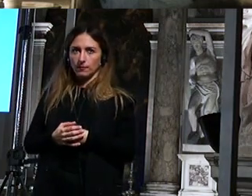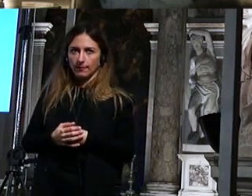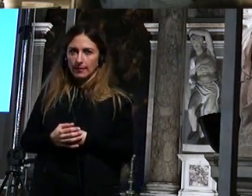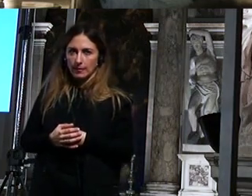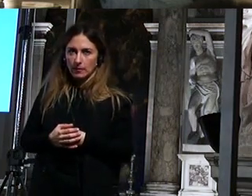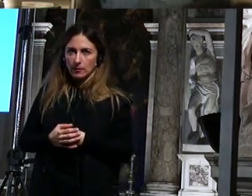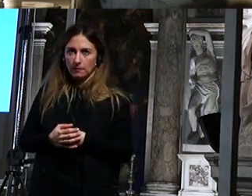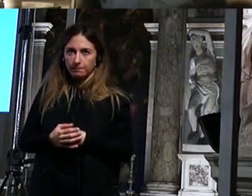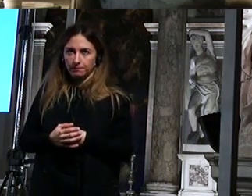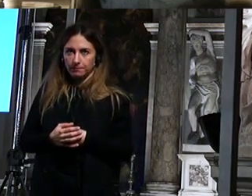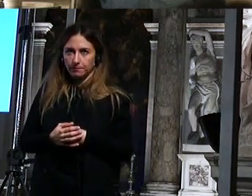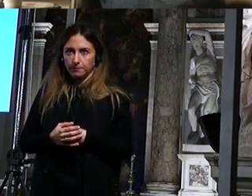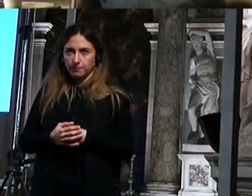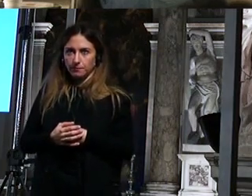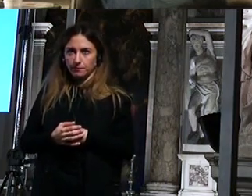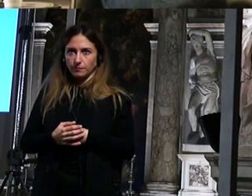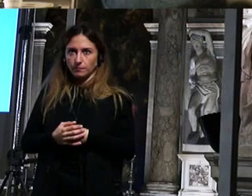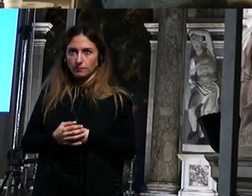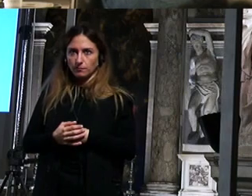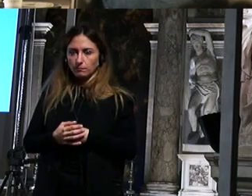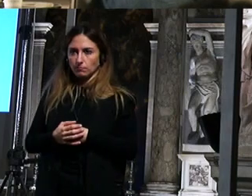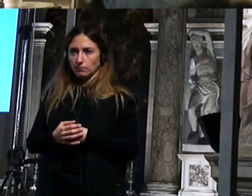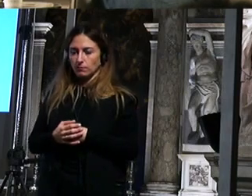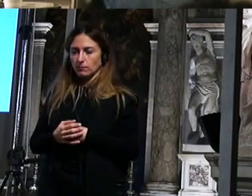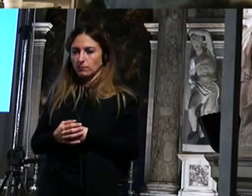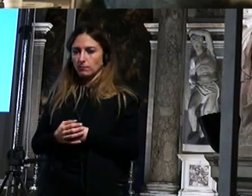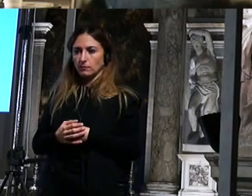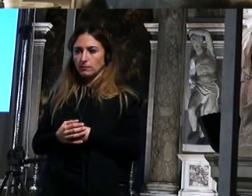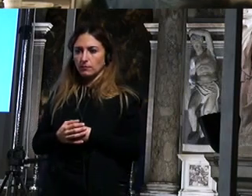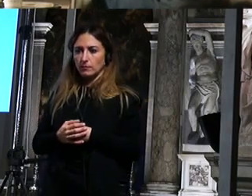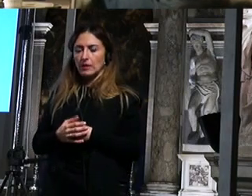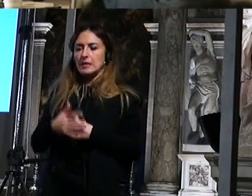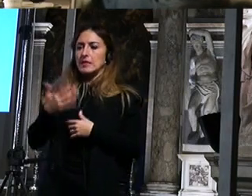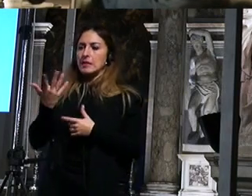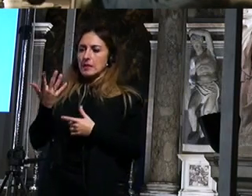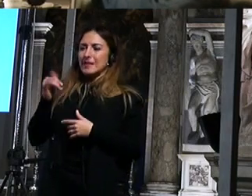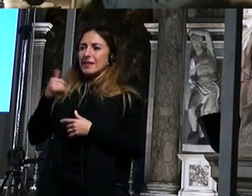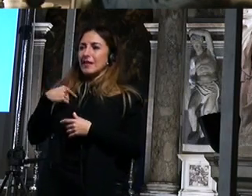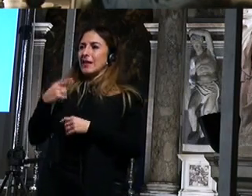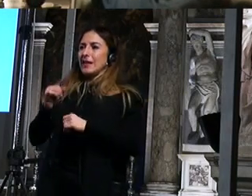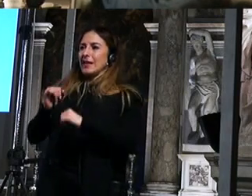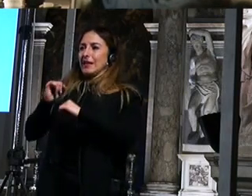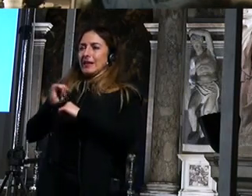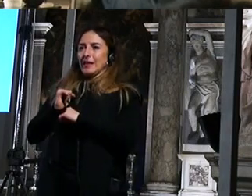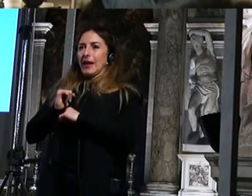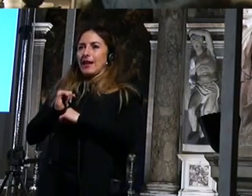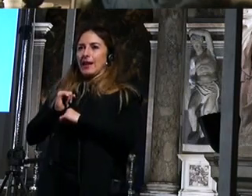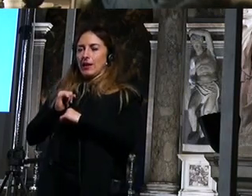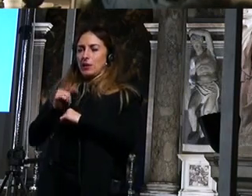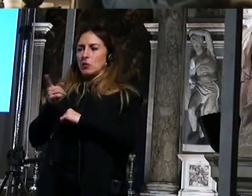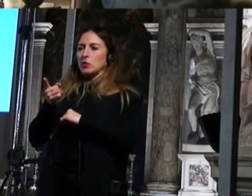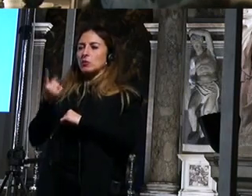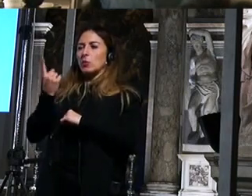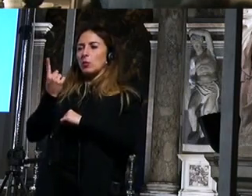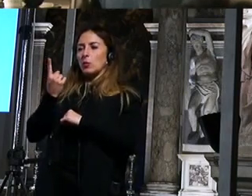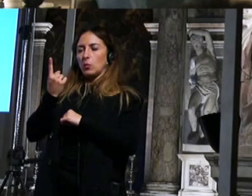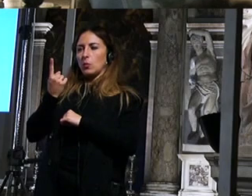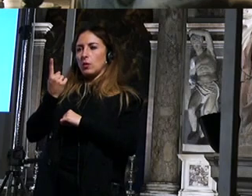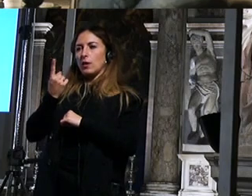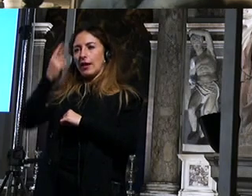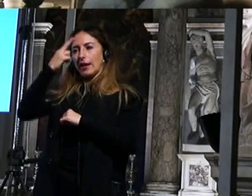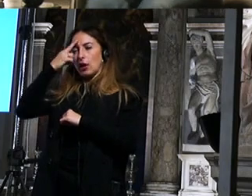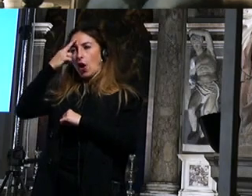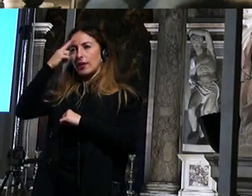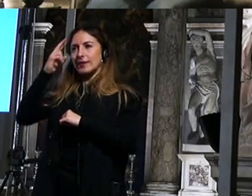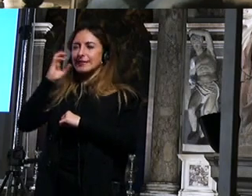Yeah, I think this was, you know, one of these strangers. Yes, it's, well, she's, this young woman is in a state of grief. She's